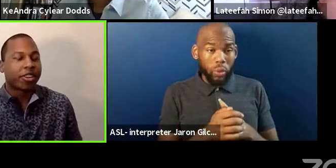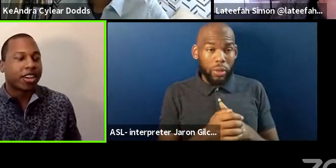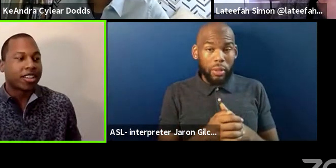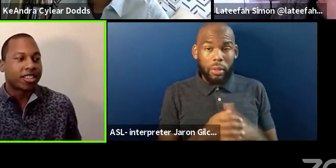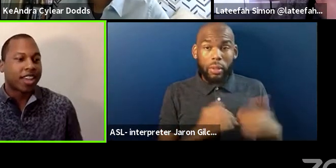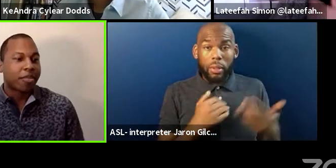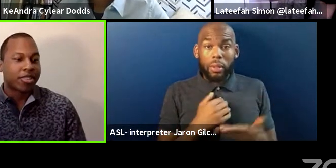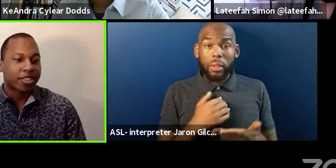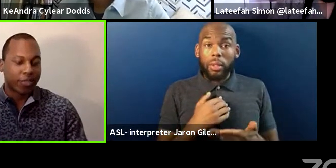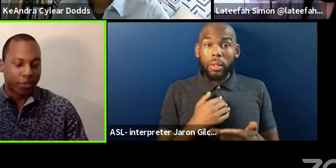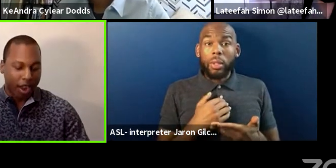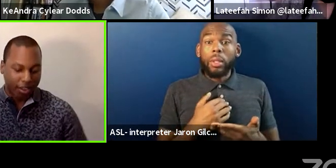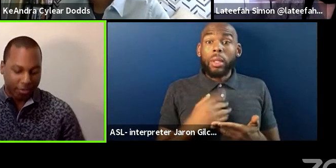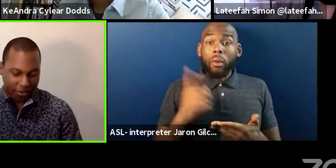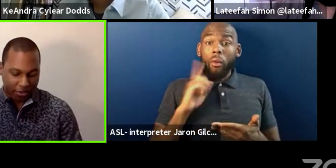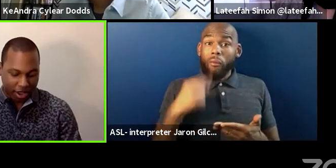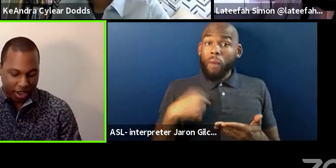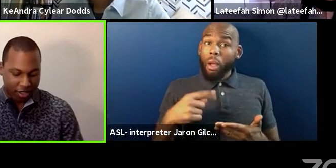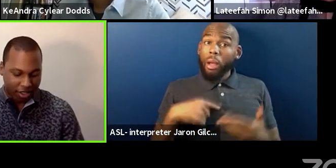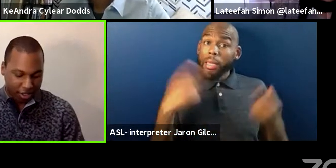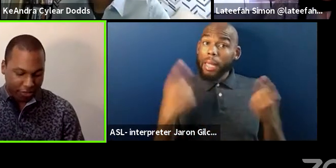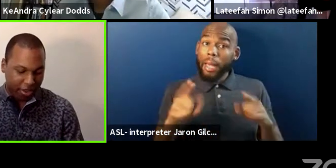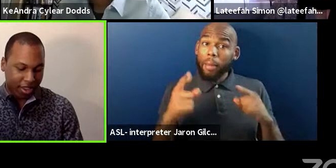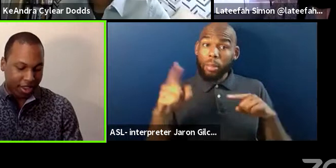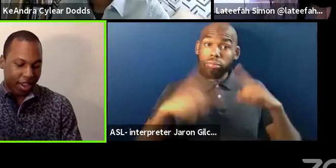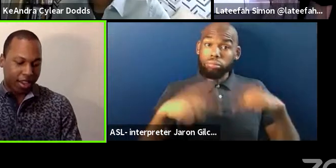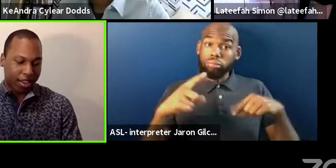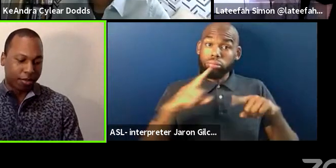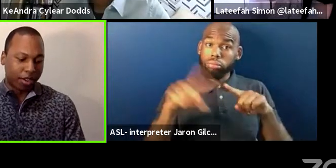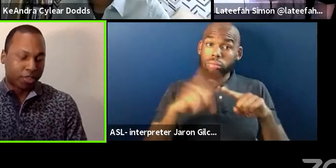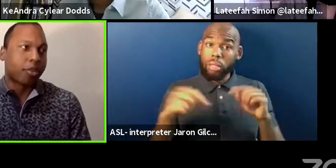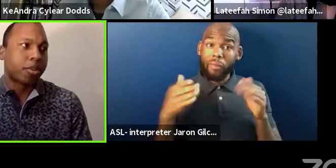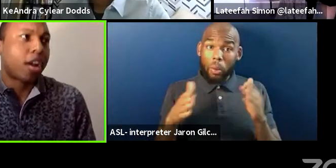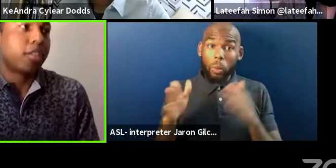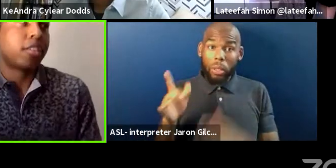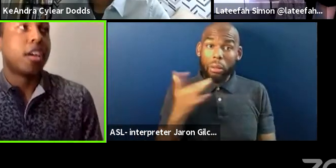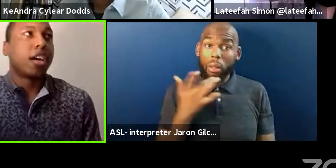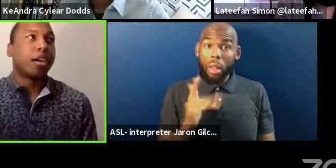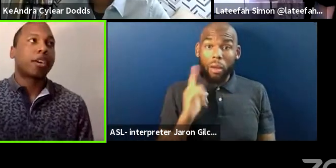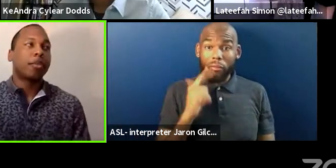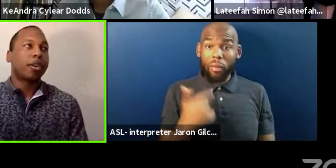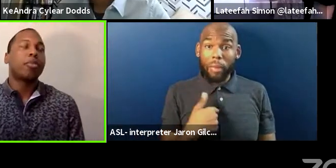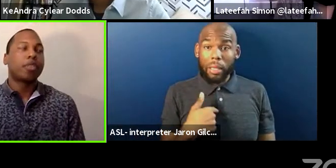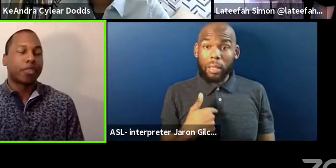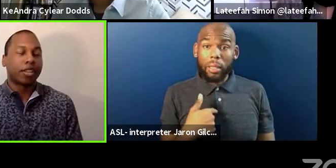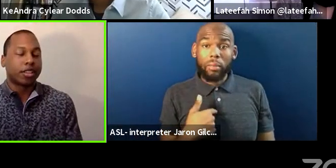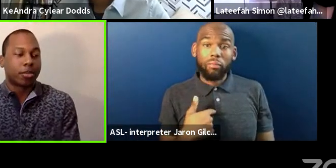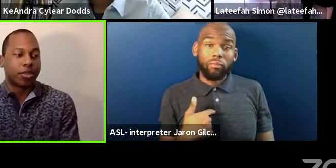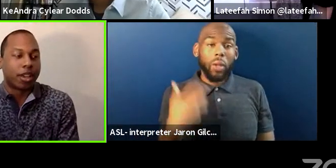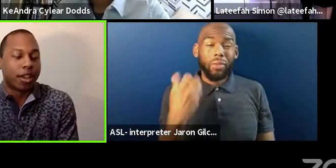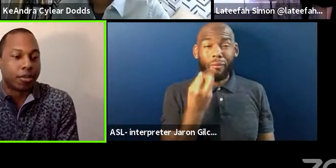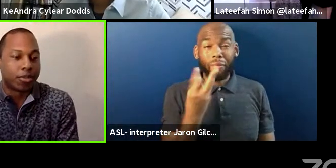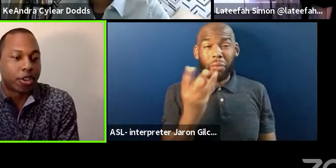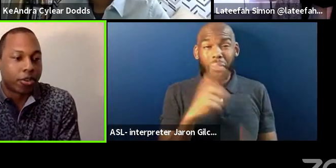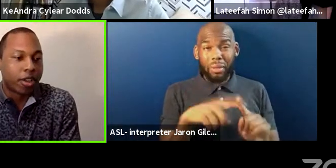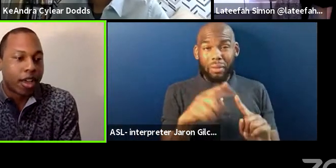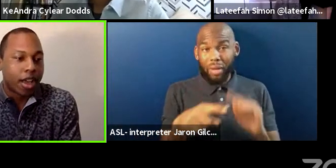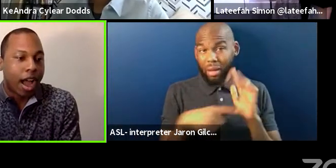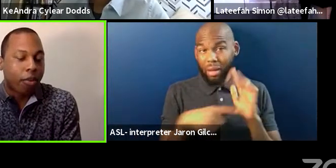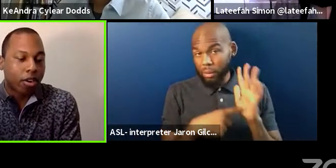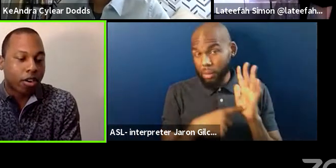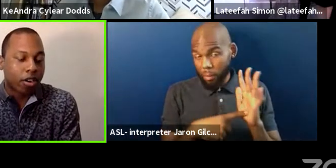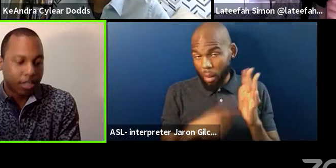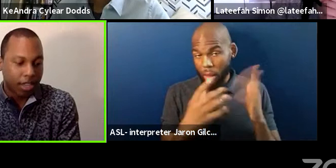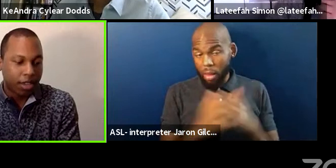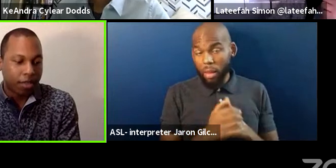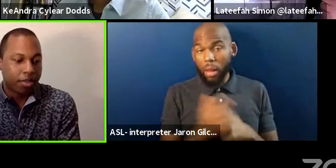Yeah, for us, it happens in a variety of different ways. Luckily for me, so I'm gonna call them a couple different examples. So